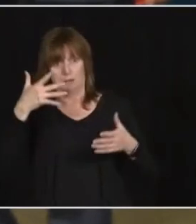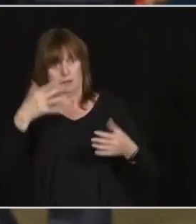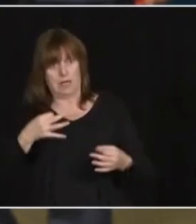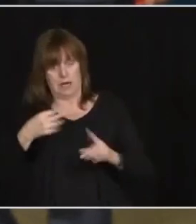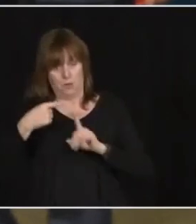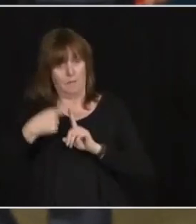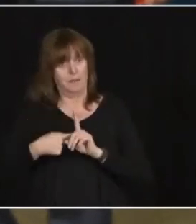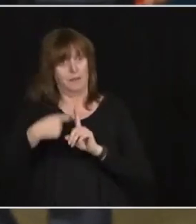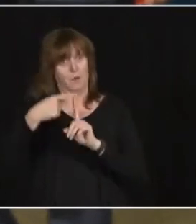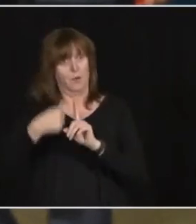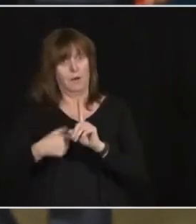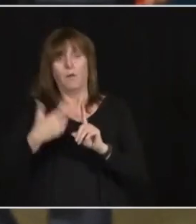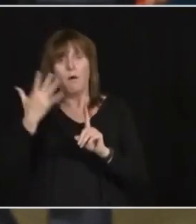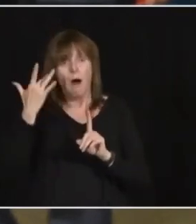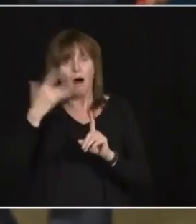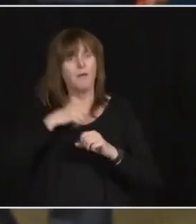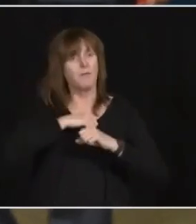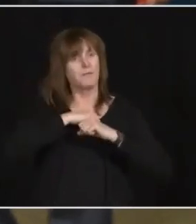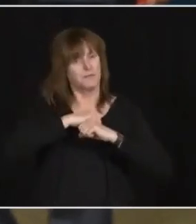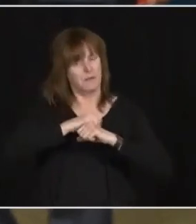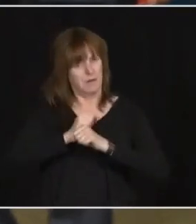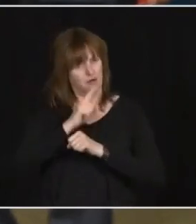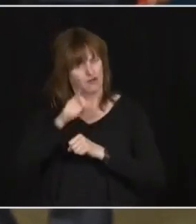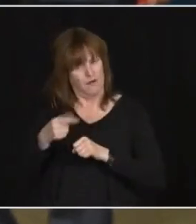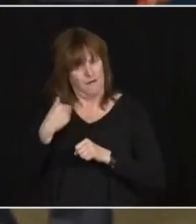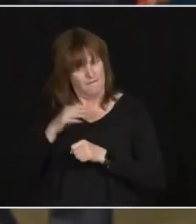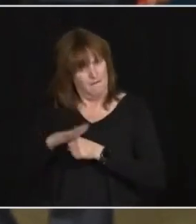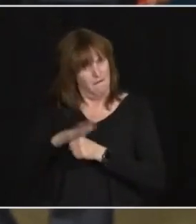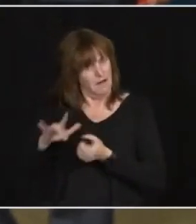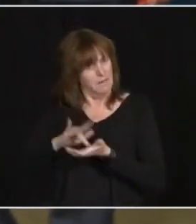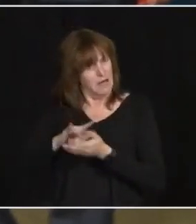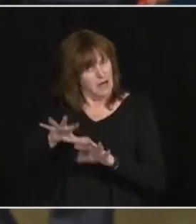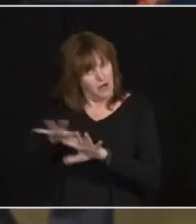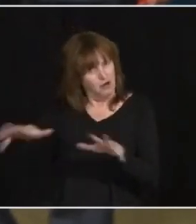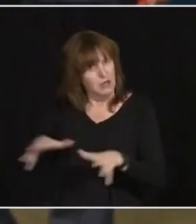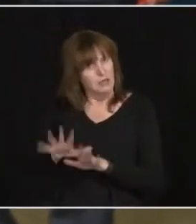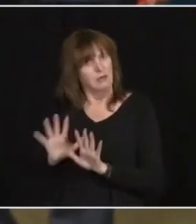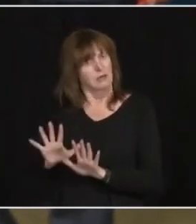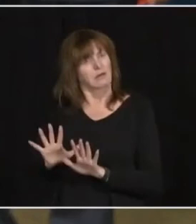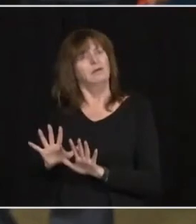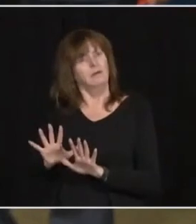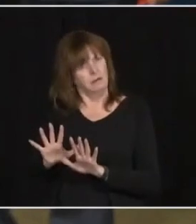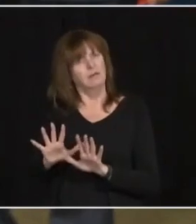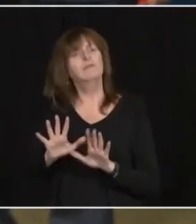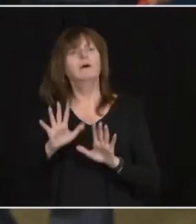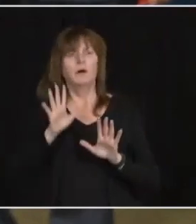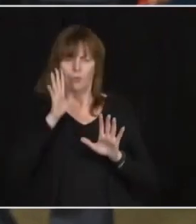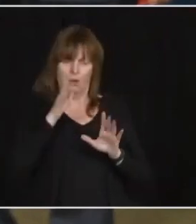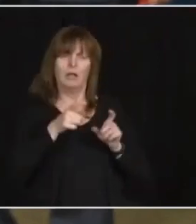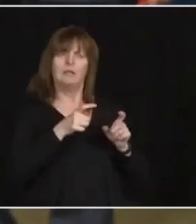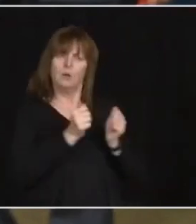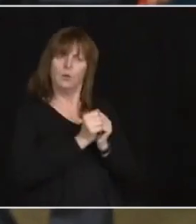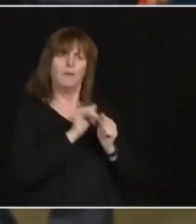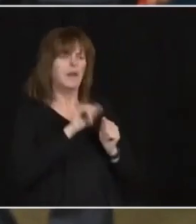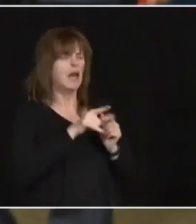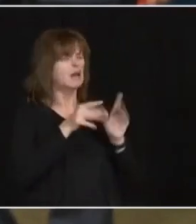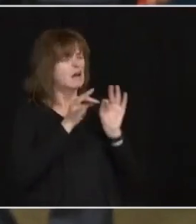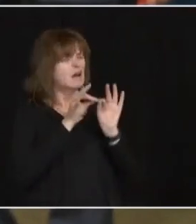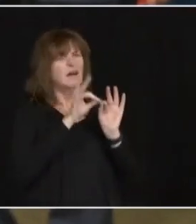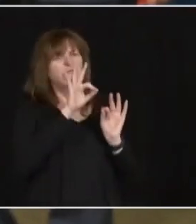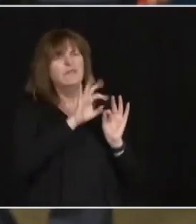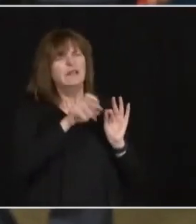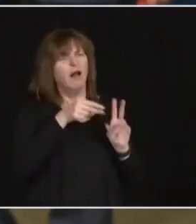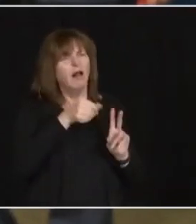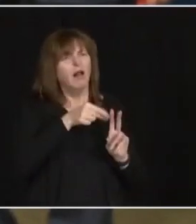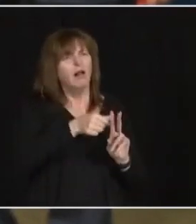make sure that there's enough for everyone, and it is something that we are dealing with. So you can expect something